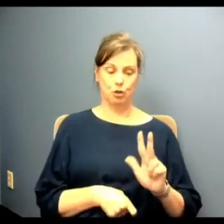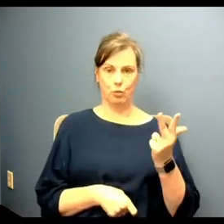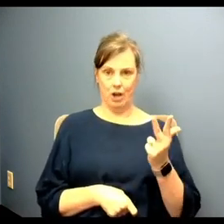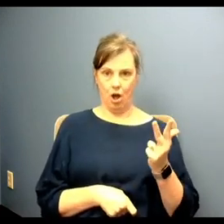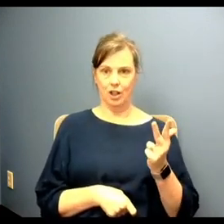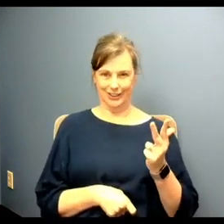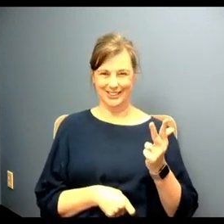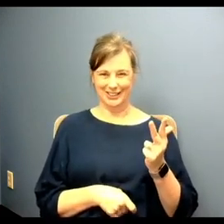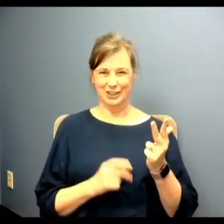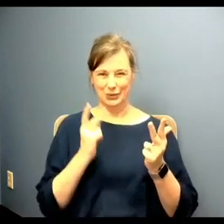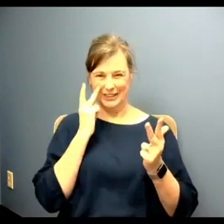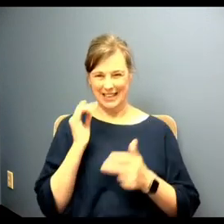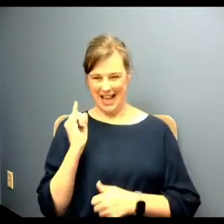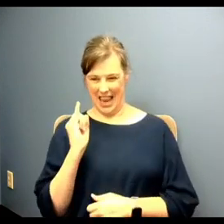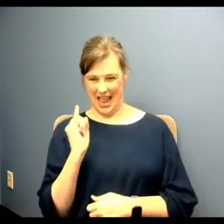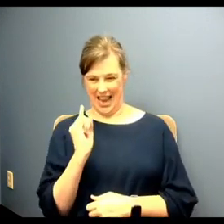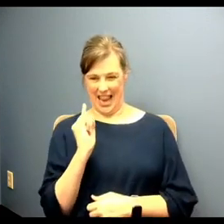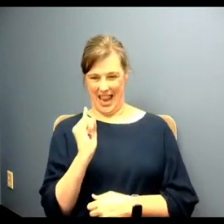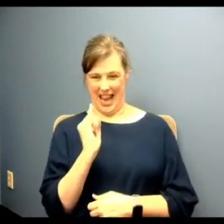so these lines